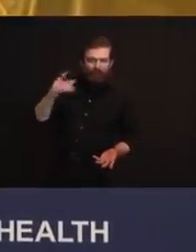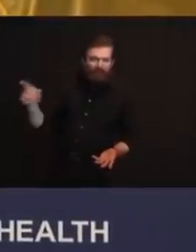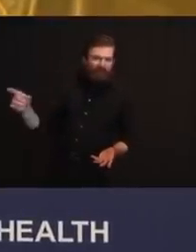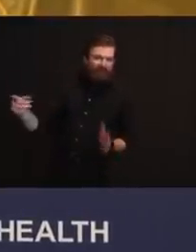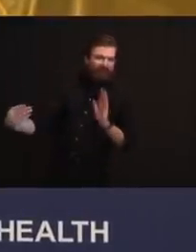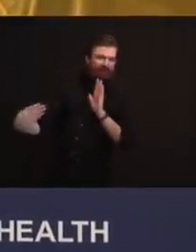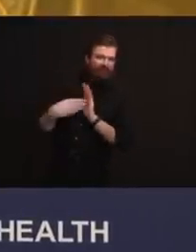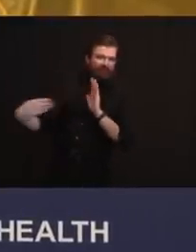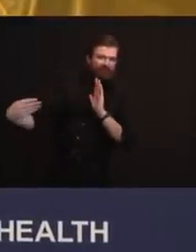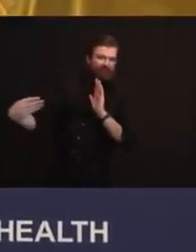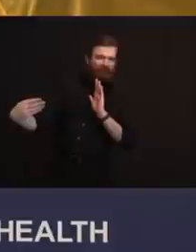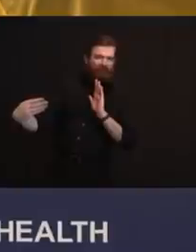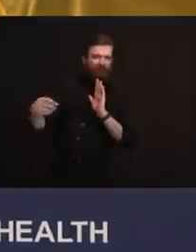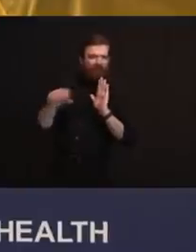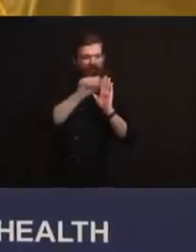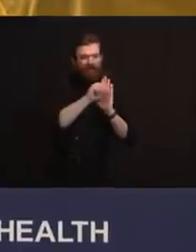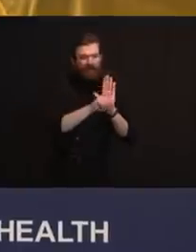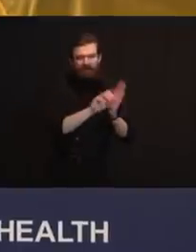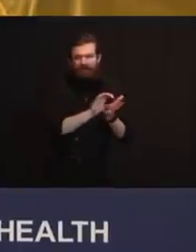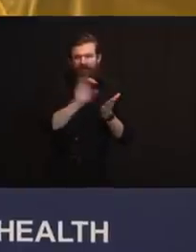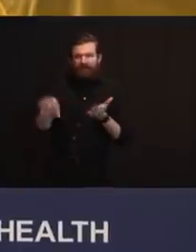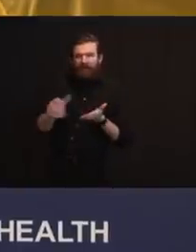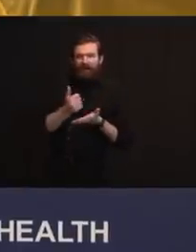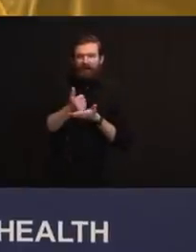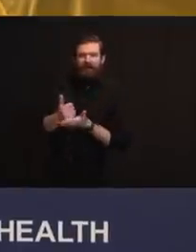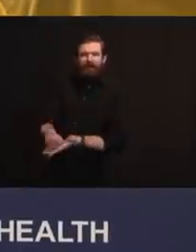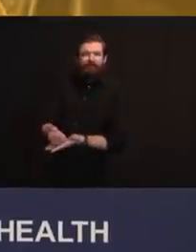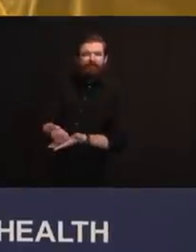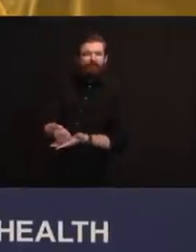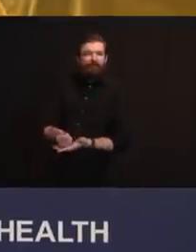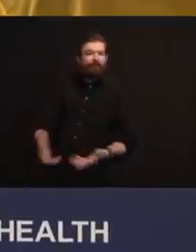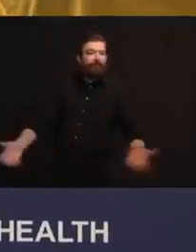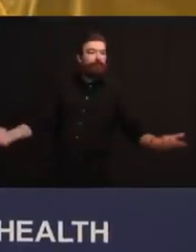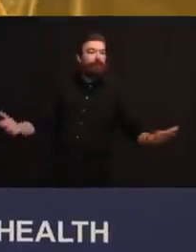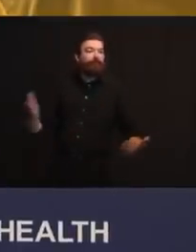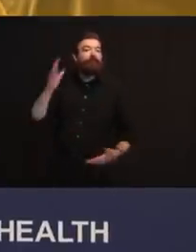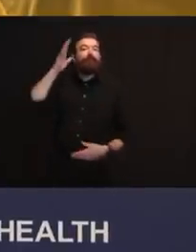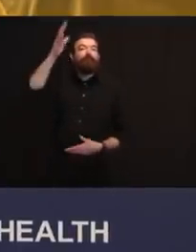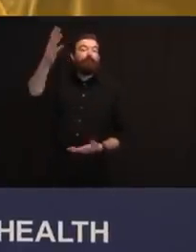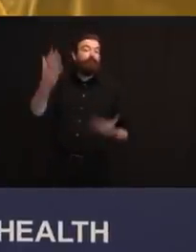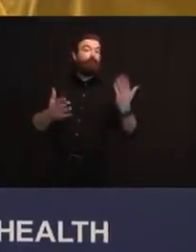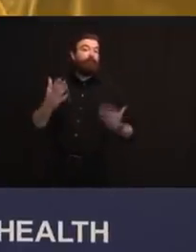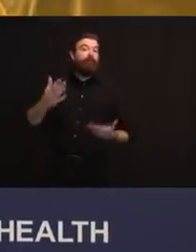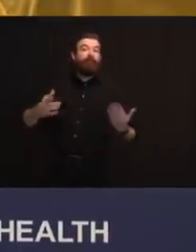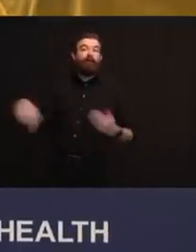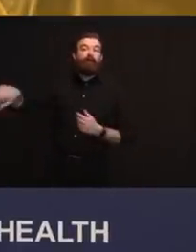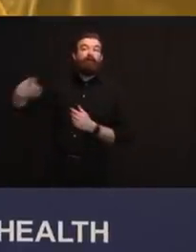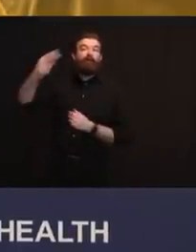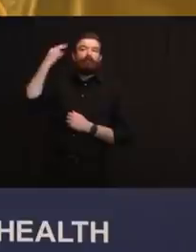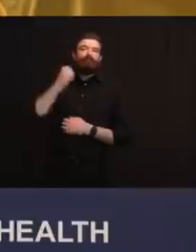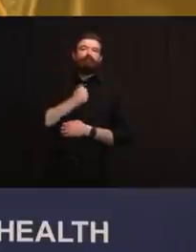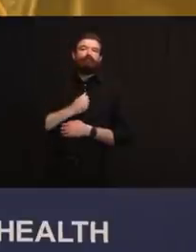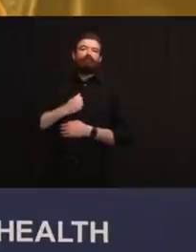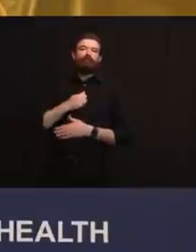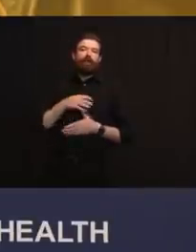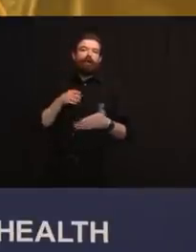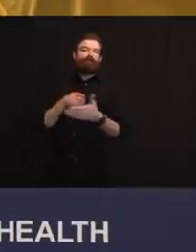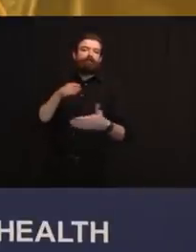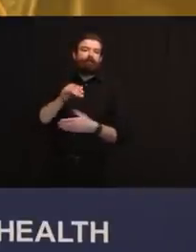History will be extraordinarily unkind to these people, particularly McConnell, because he is running the